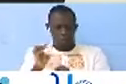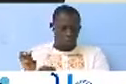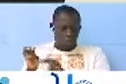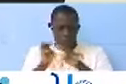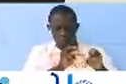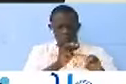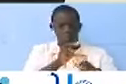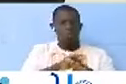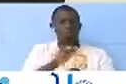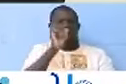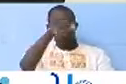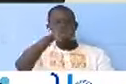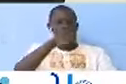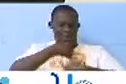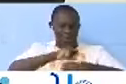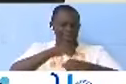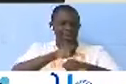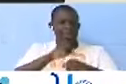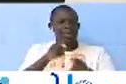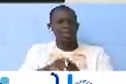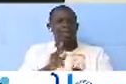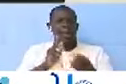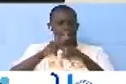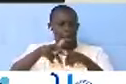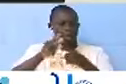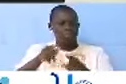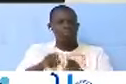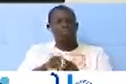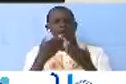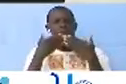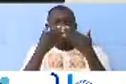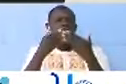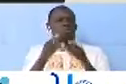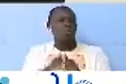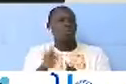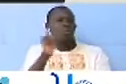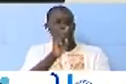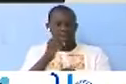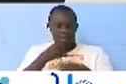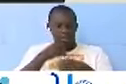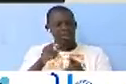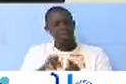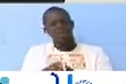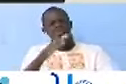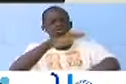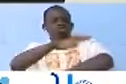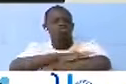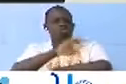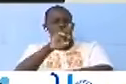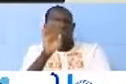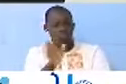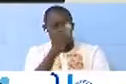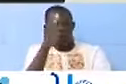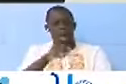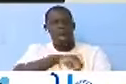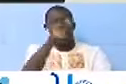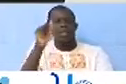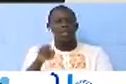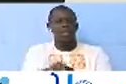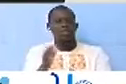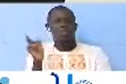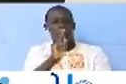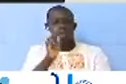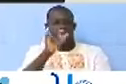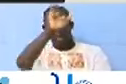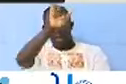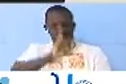us what school you went to and what periods. Janim bi tayla do goro ka fo mu mechanic ko di silan talen londo nyinto ya da damur damento